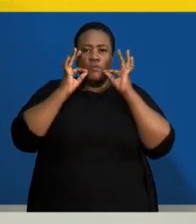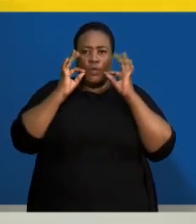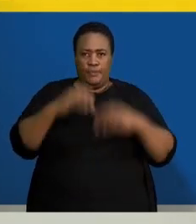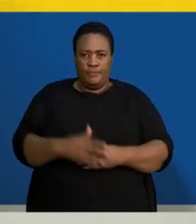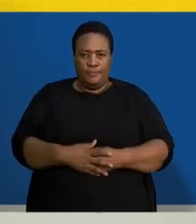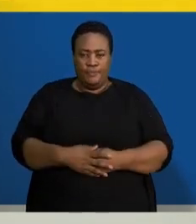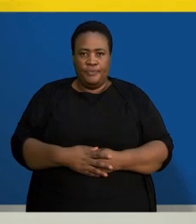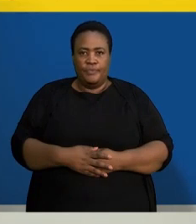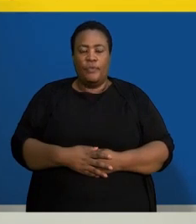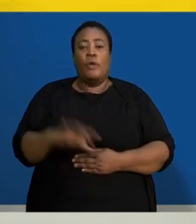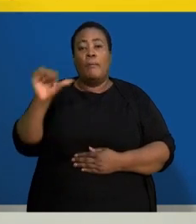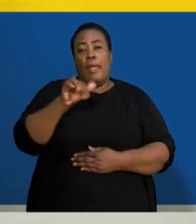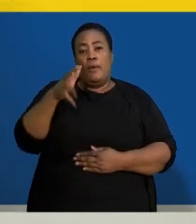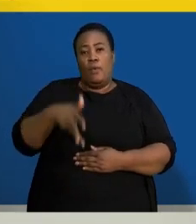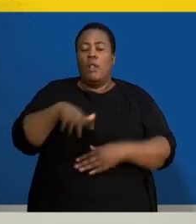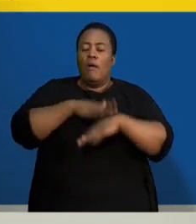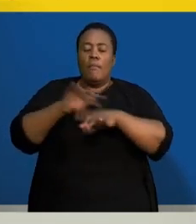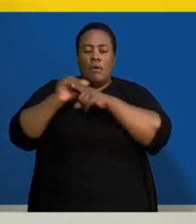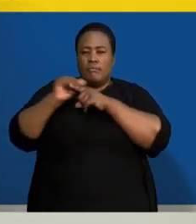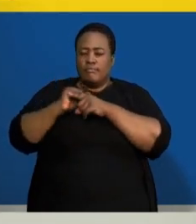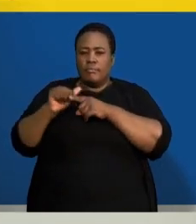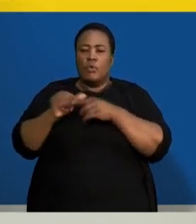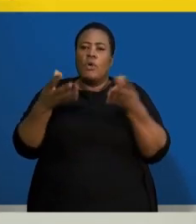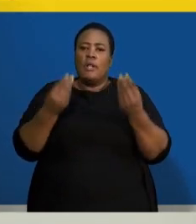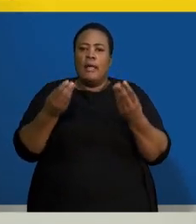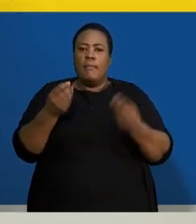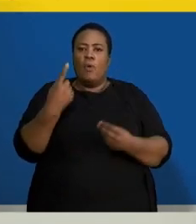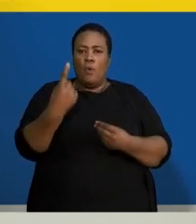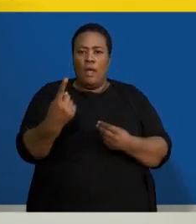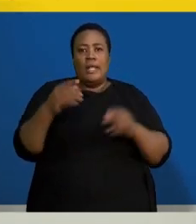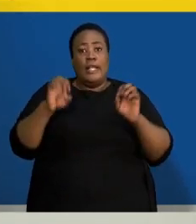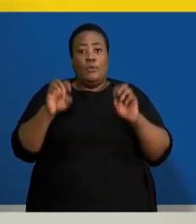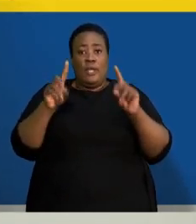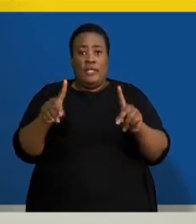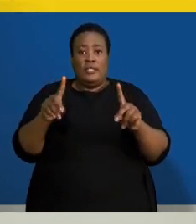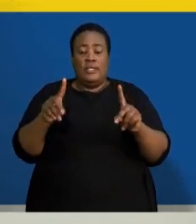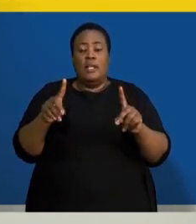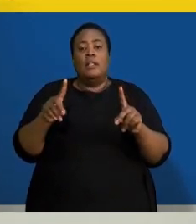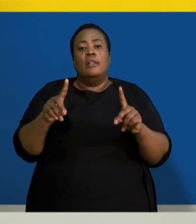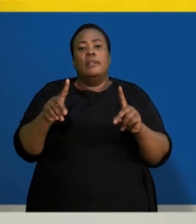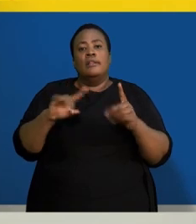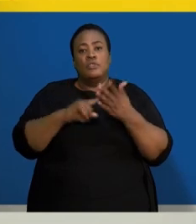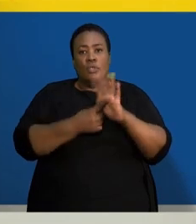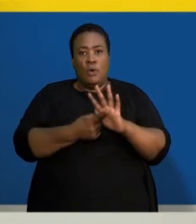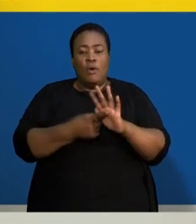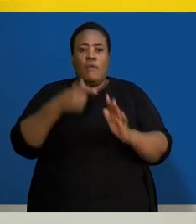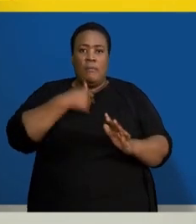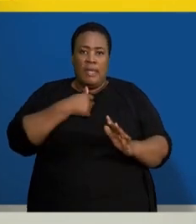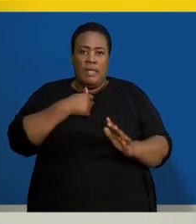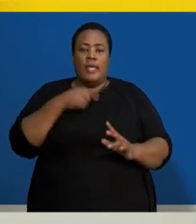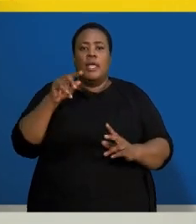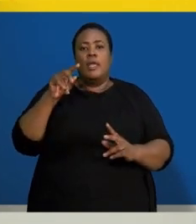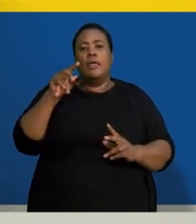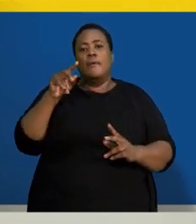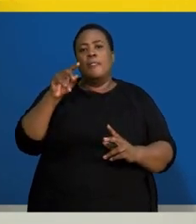Well, we'll be back with more revision on your #1 educational channel. But for now, from me, Luni, Keta, and